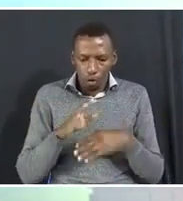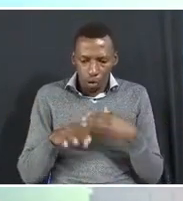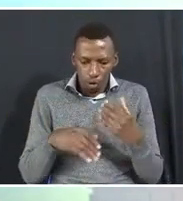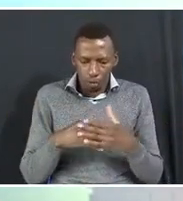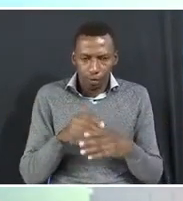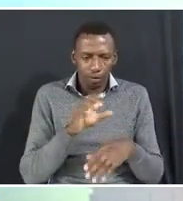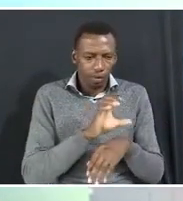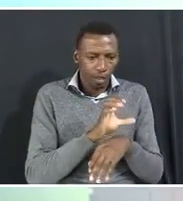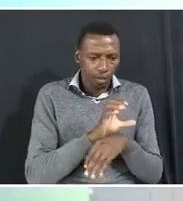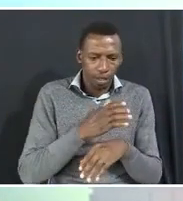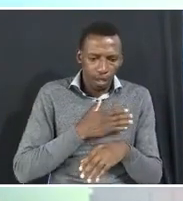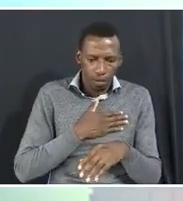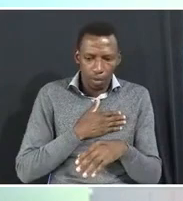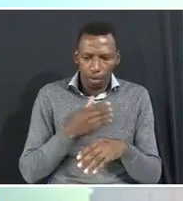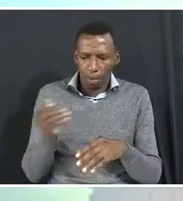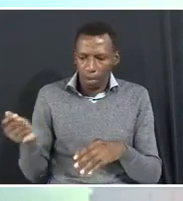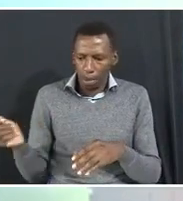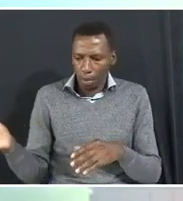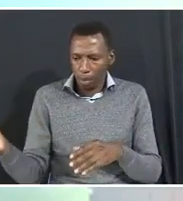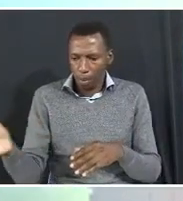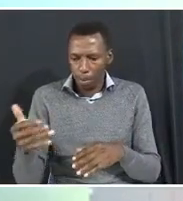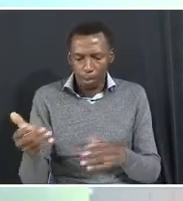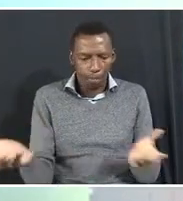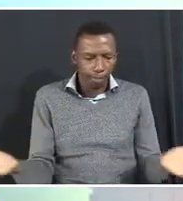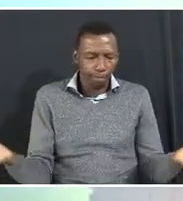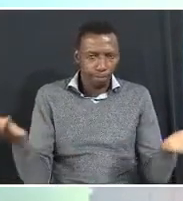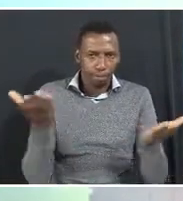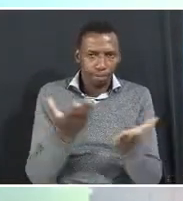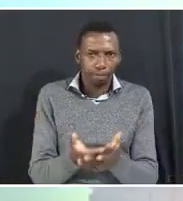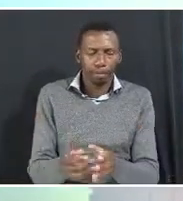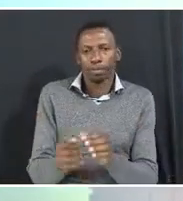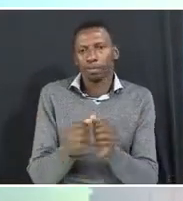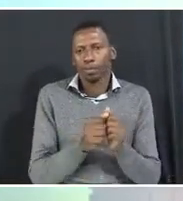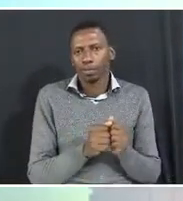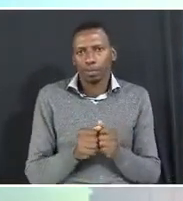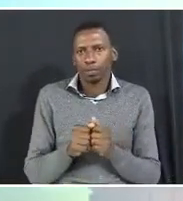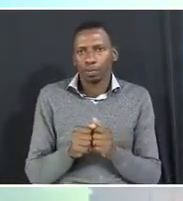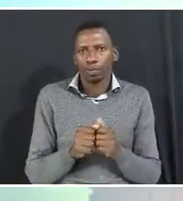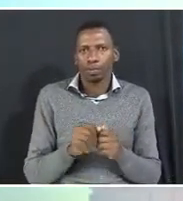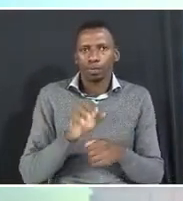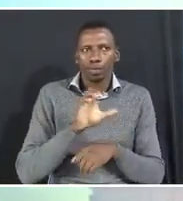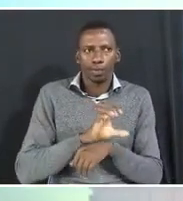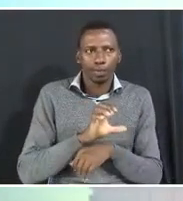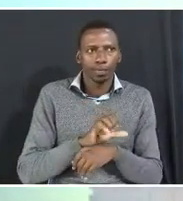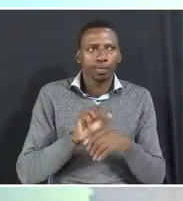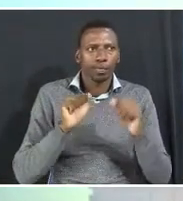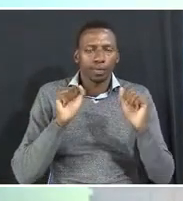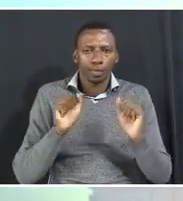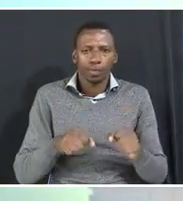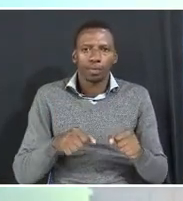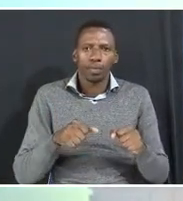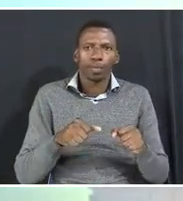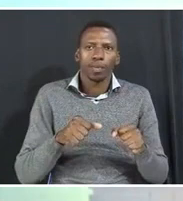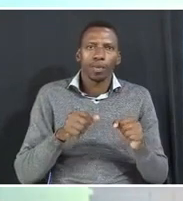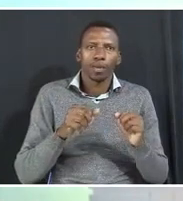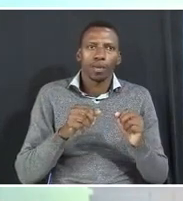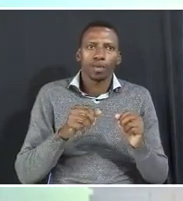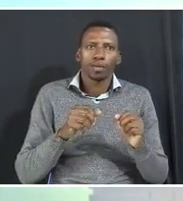that we galvanize, we bring together, our churches, we could also have, you know, respond,